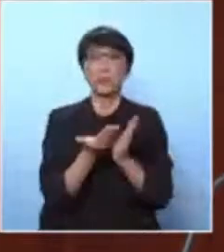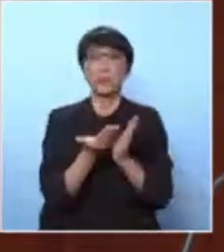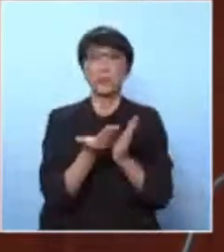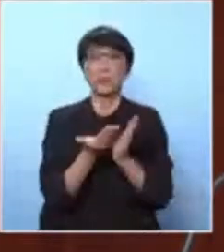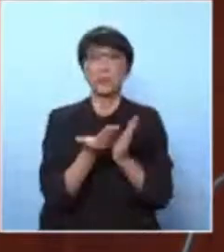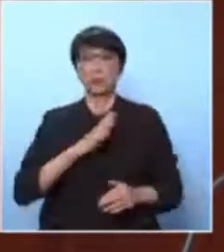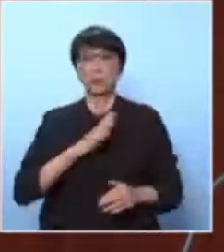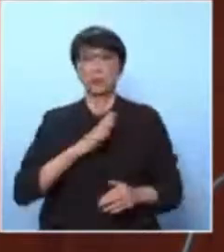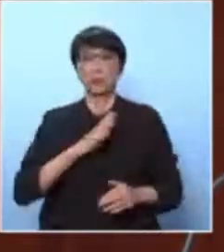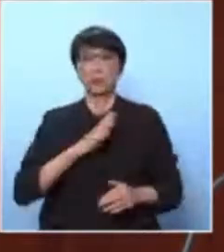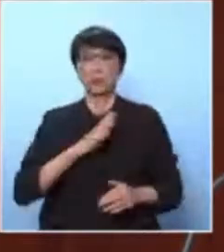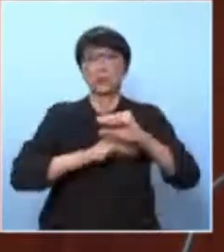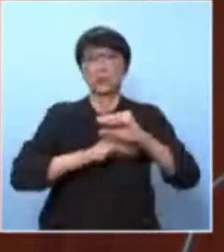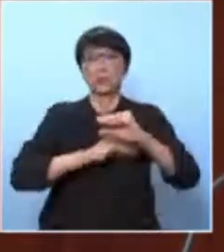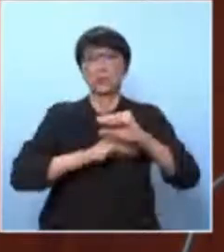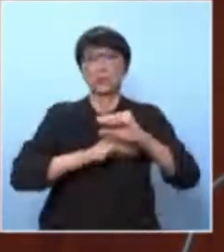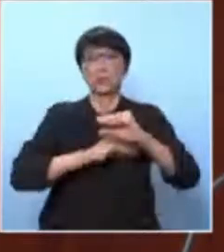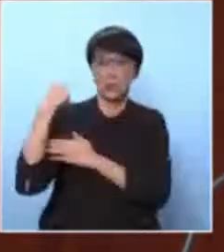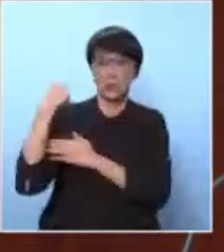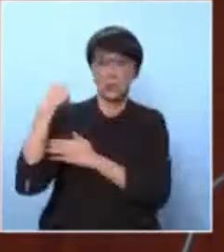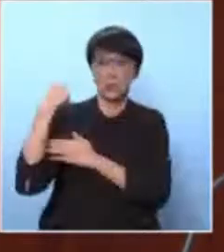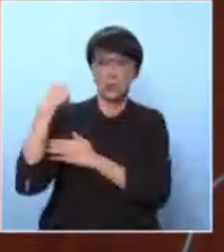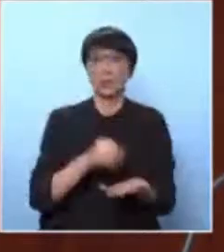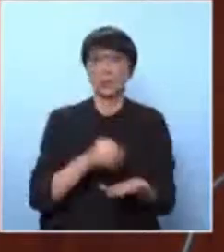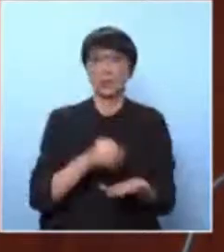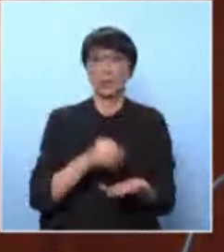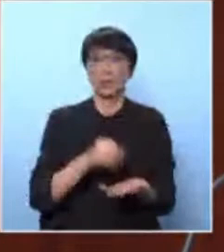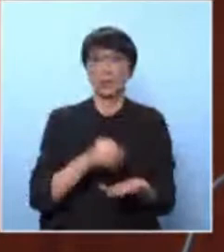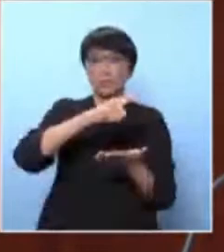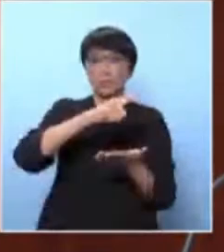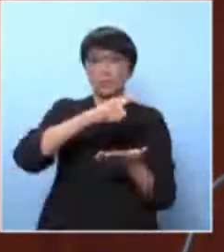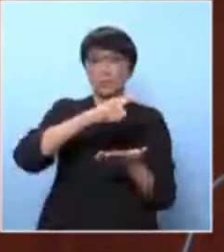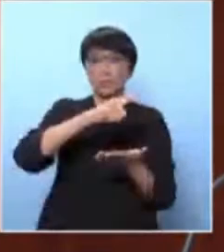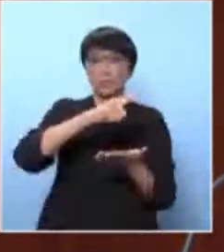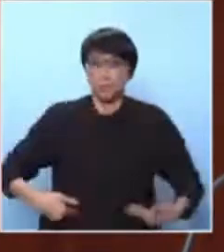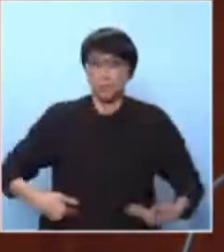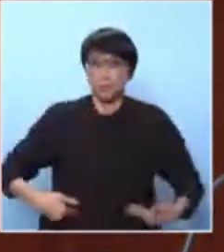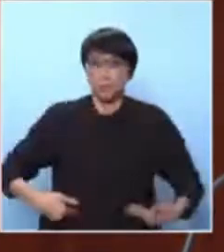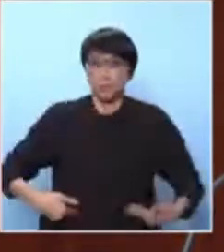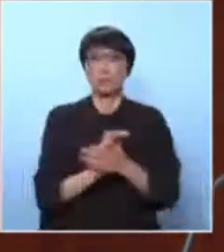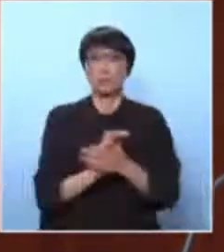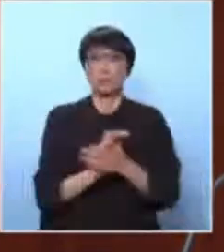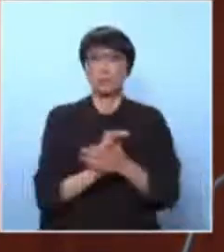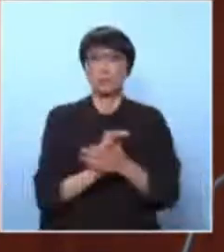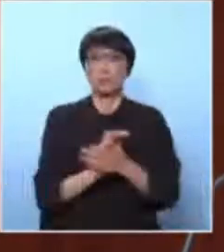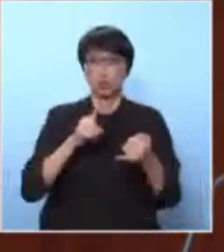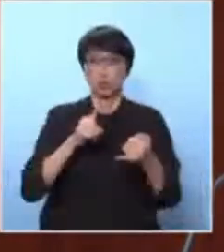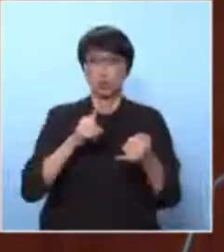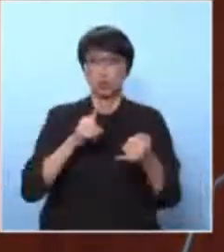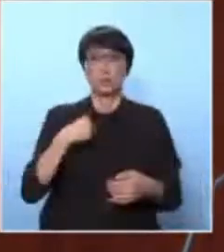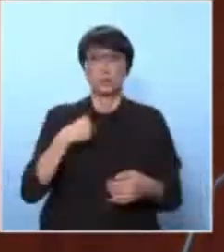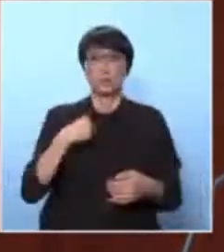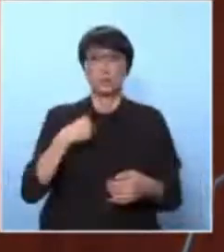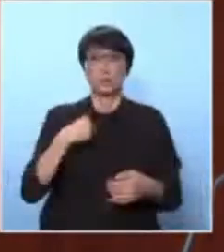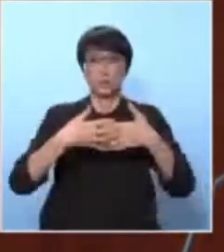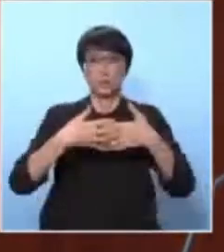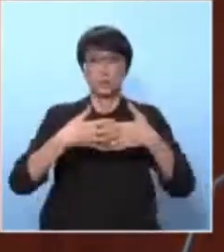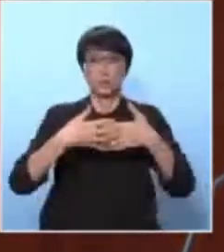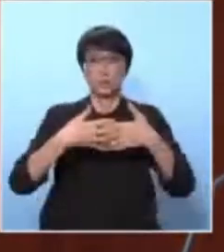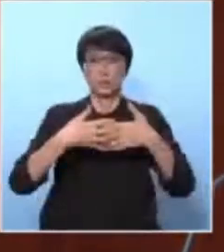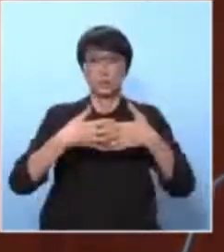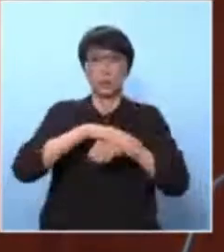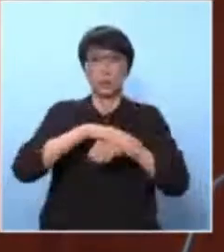mechanism of drugs and medical devices of Hong Kong will be widely recognized internationally and by the